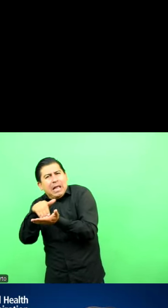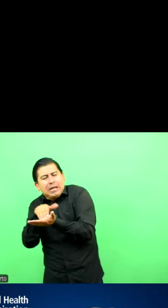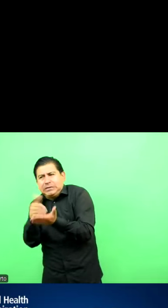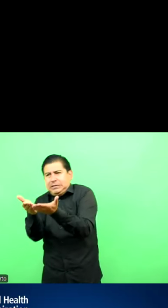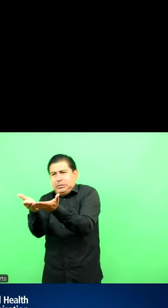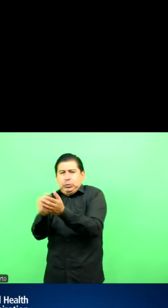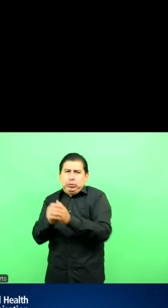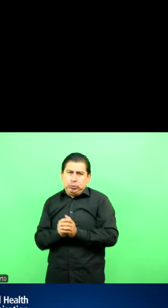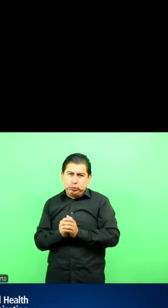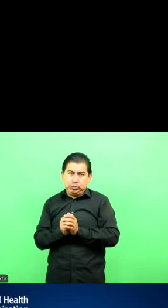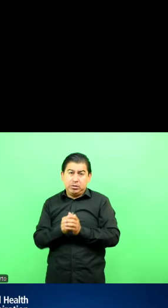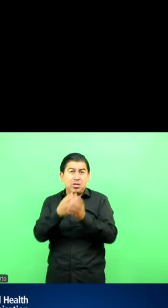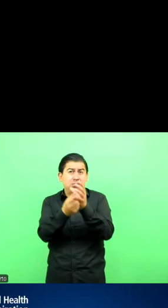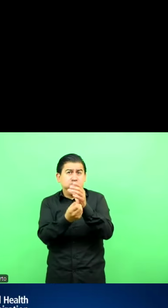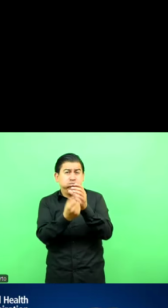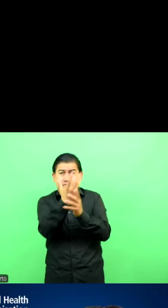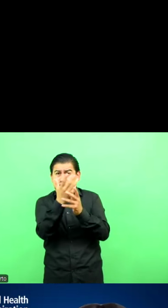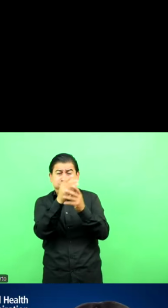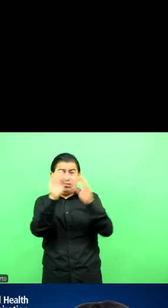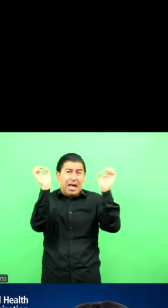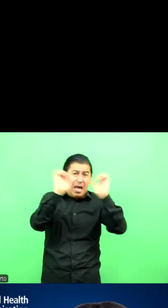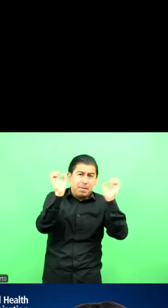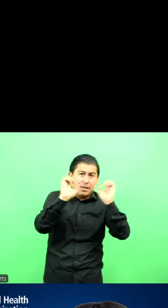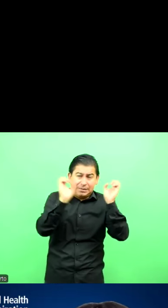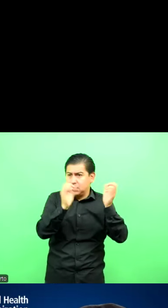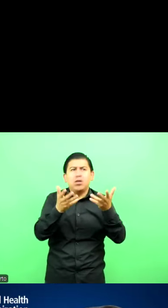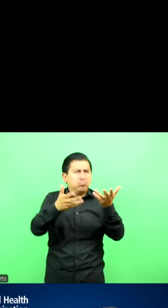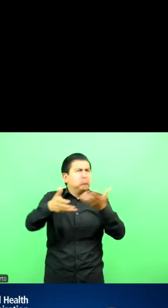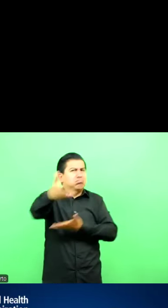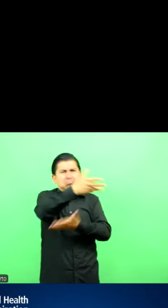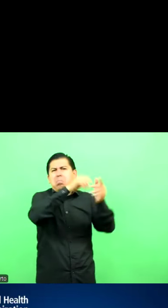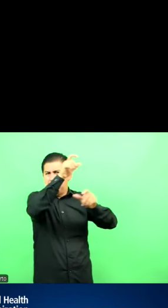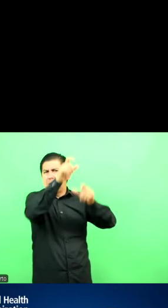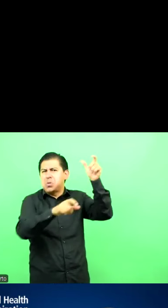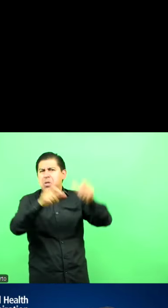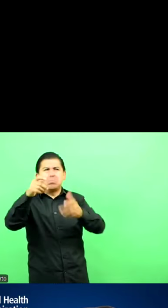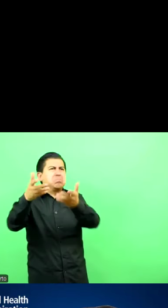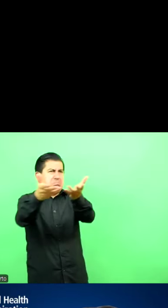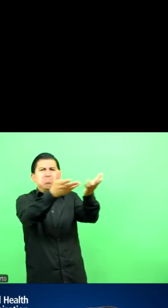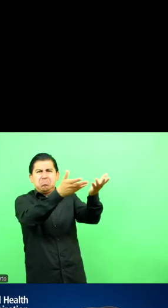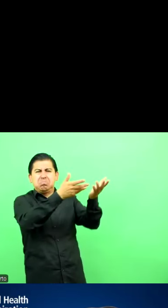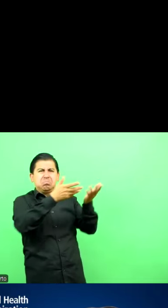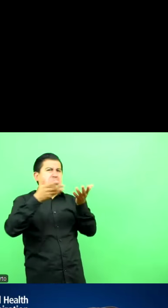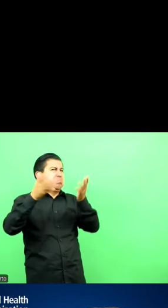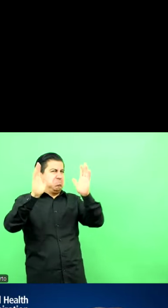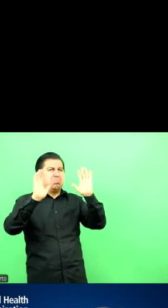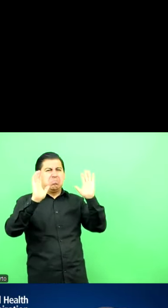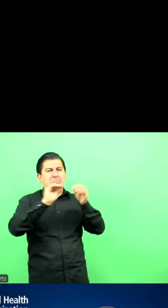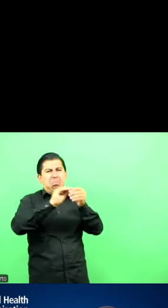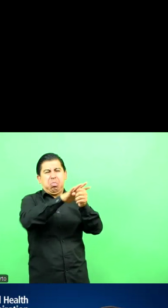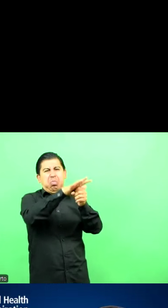vulnerable population as the elderly population. So that's more the reason that it's very important to